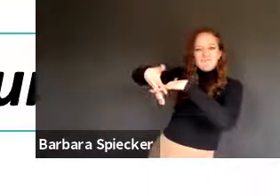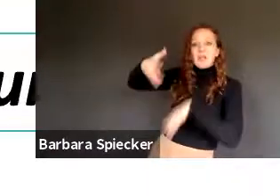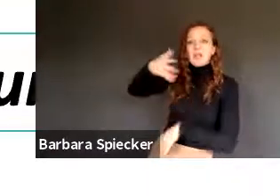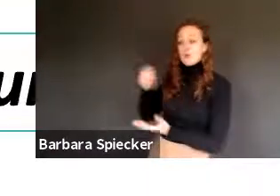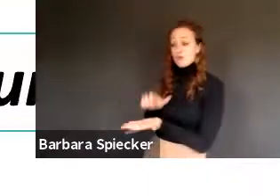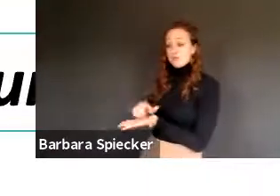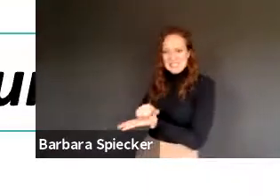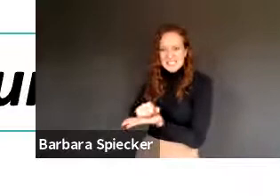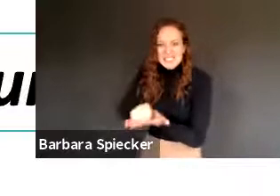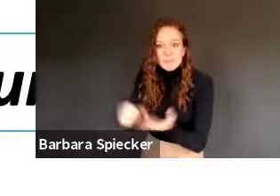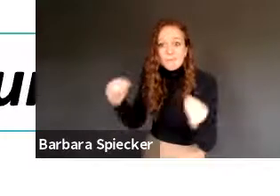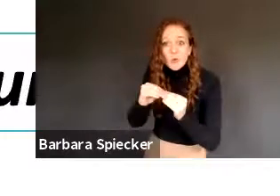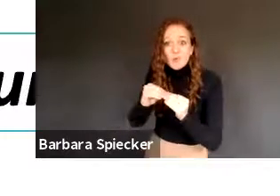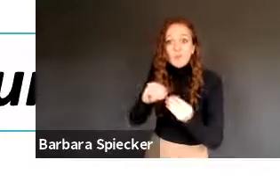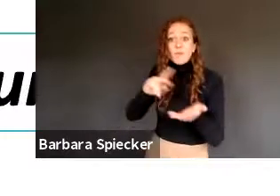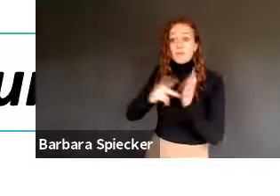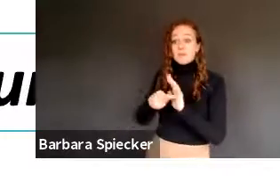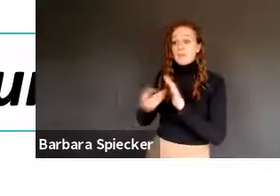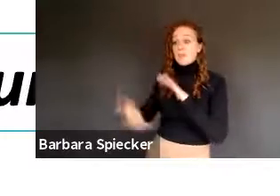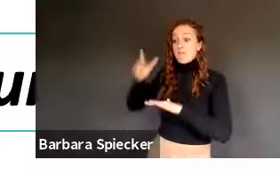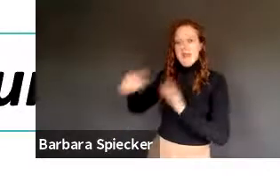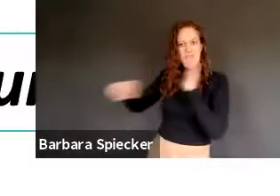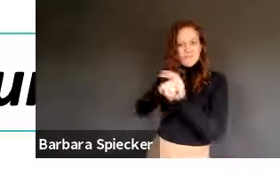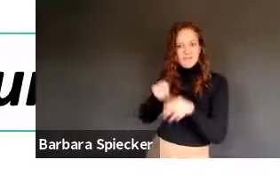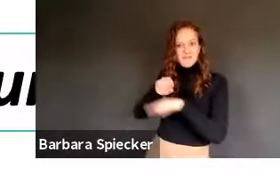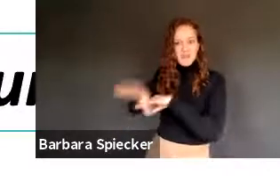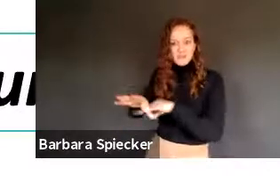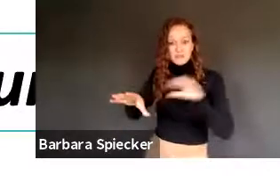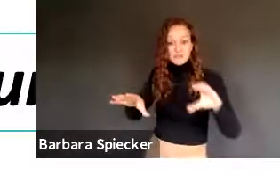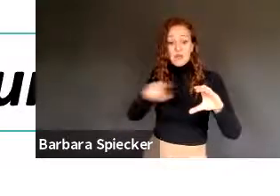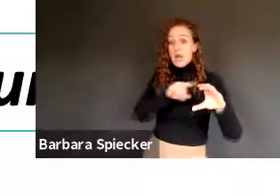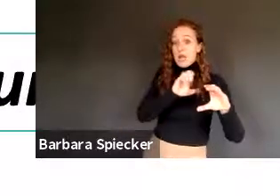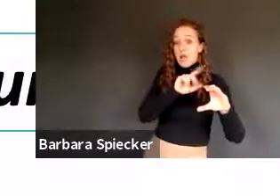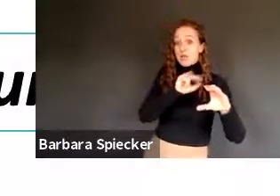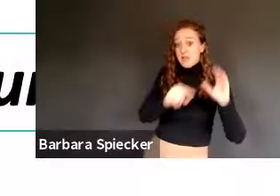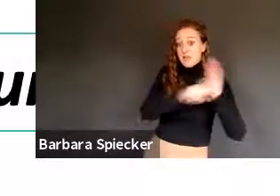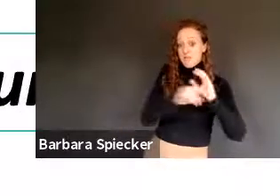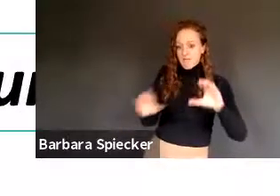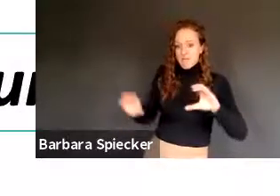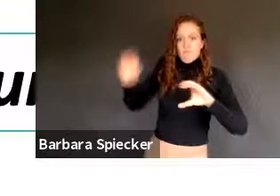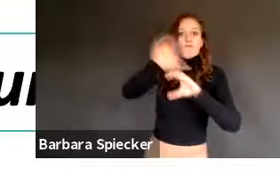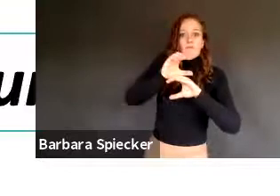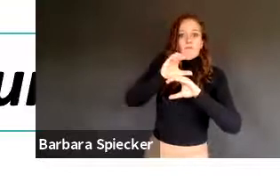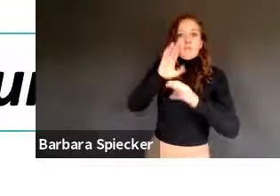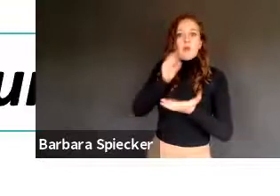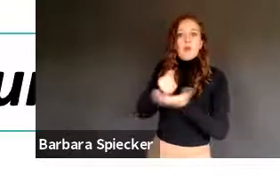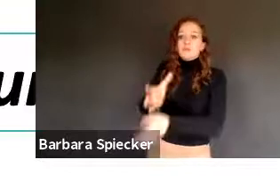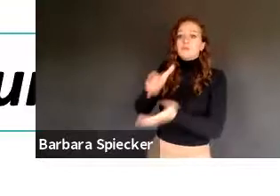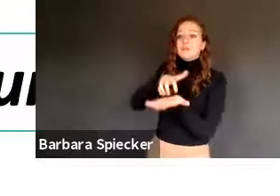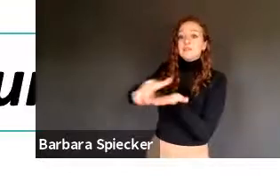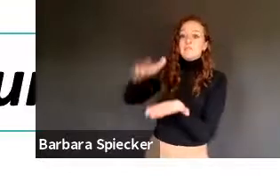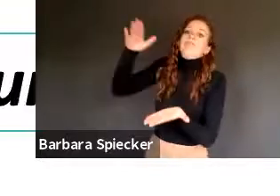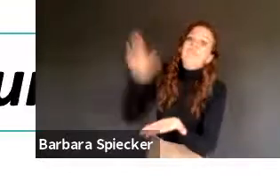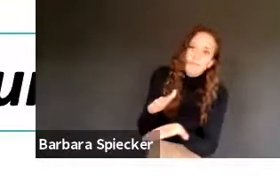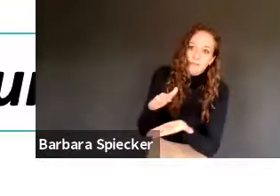compounded some of the detrimental effects of El Nino since it increased phytoplankton-induced